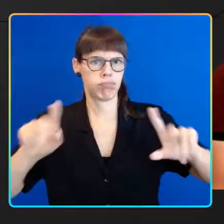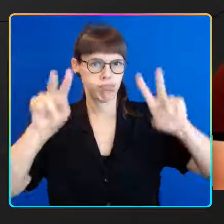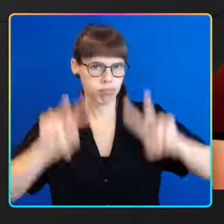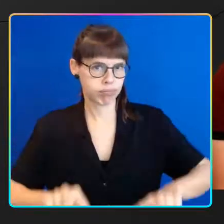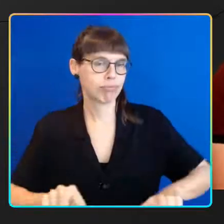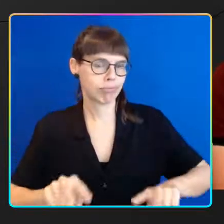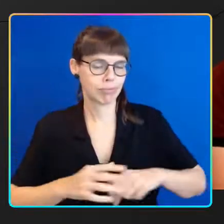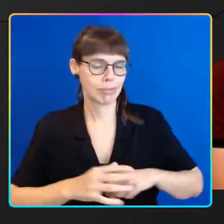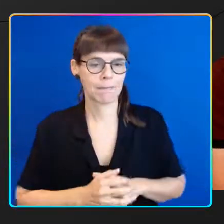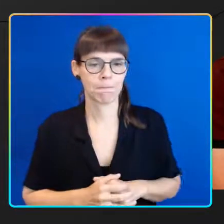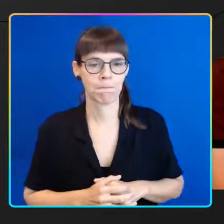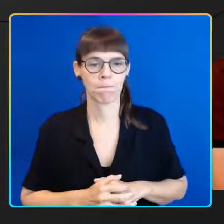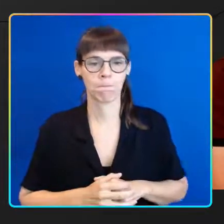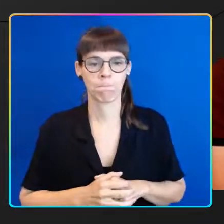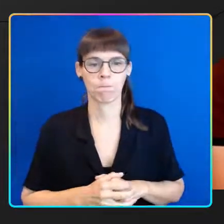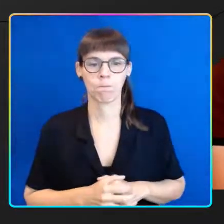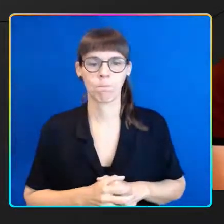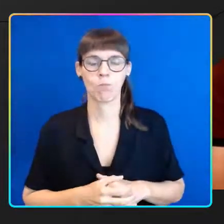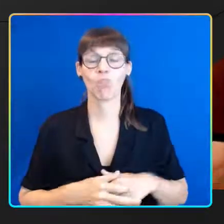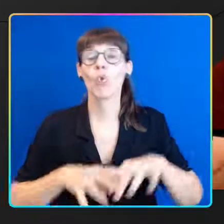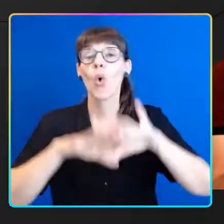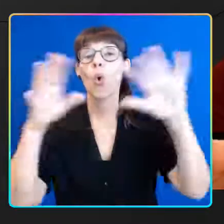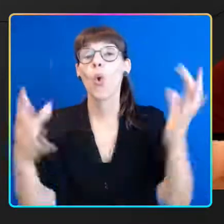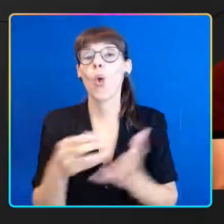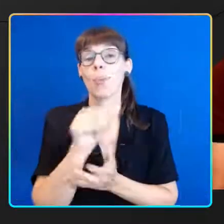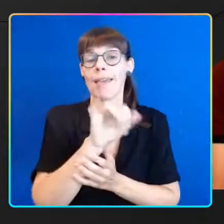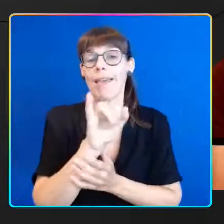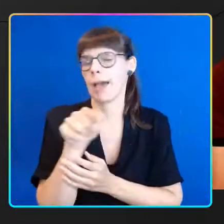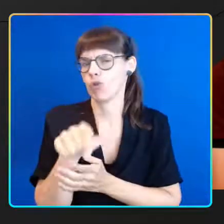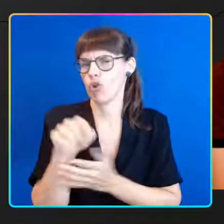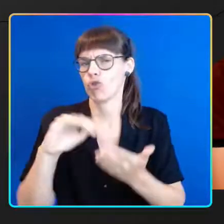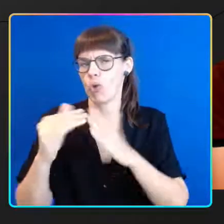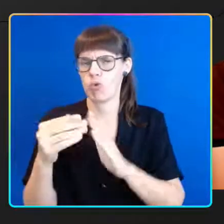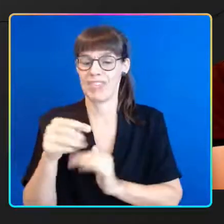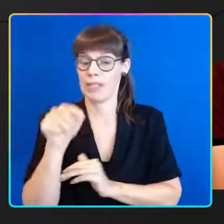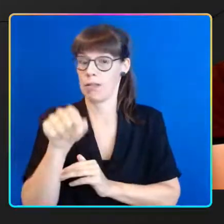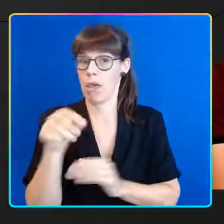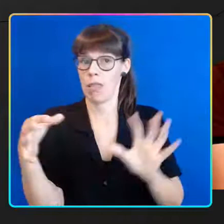or just go to the website globalai.community and click on the link there.